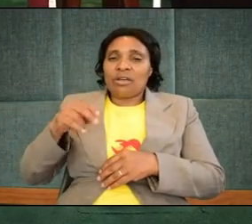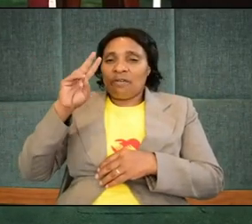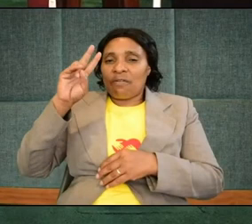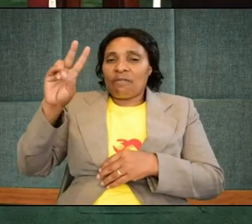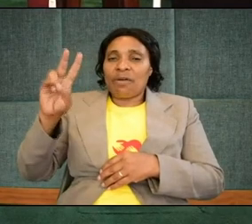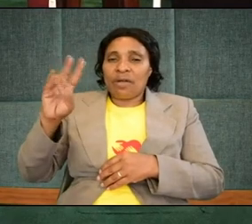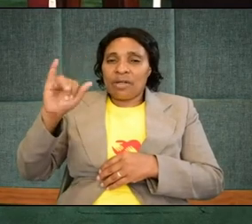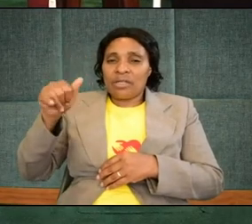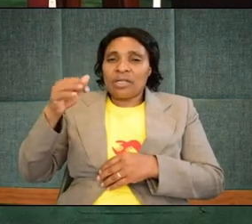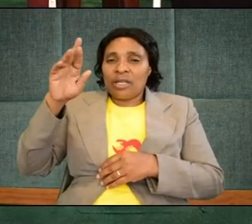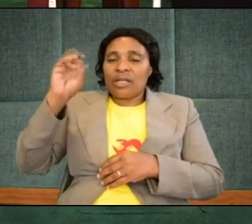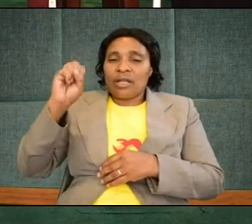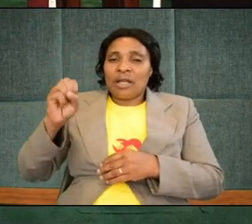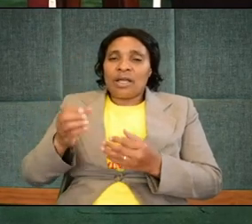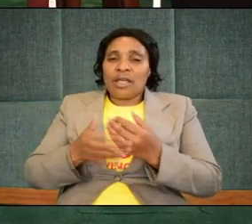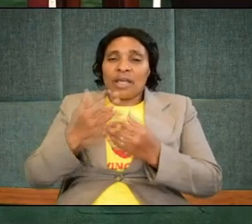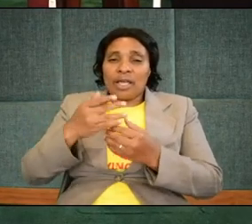cares